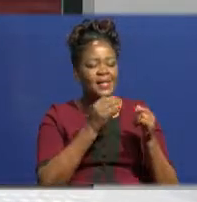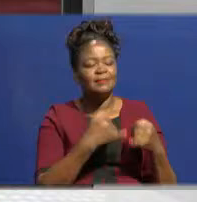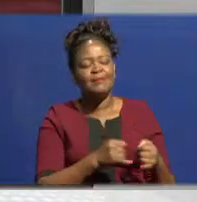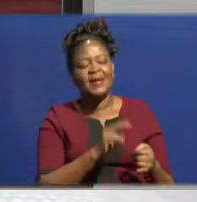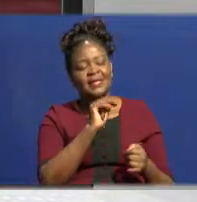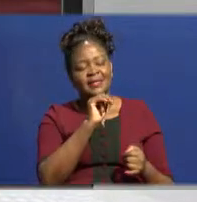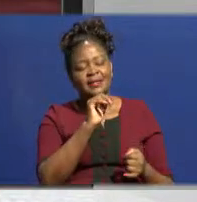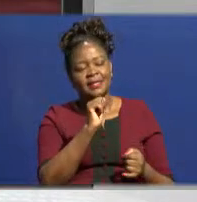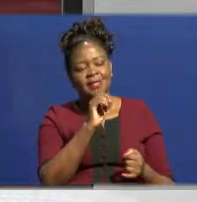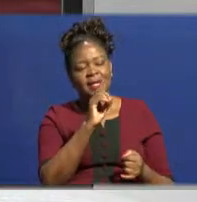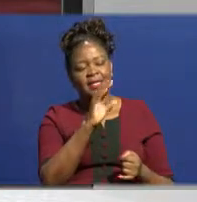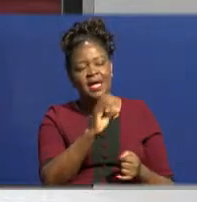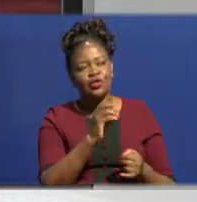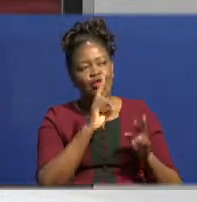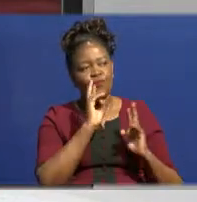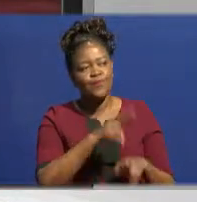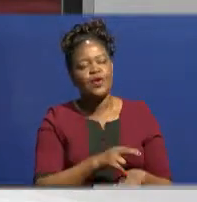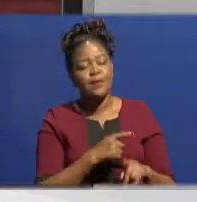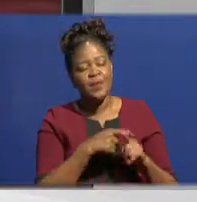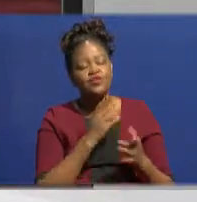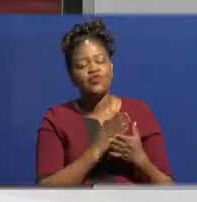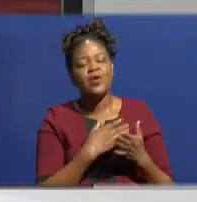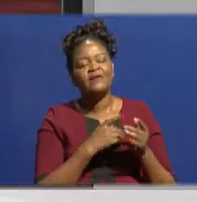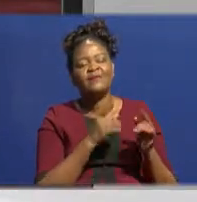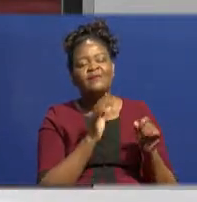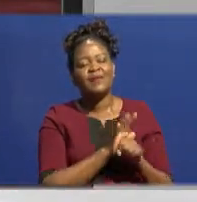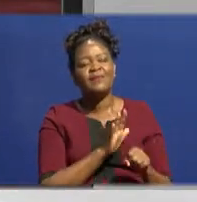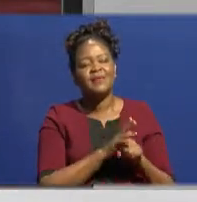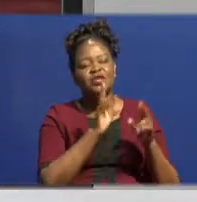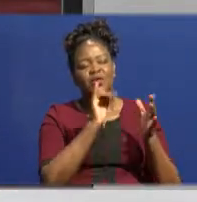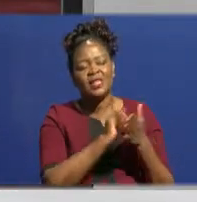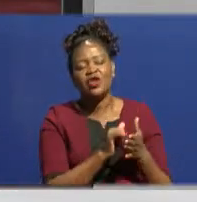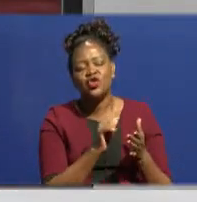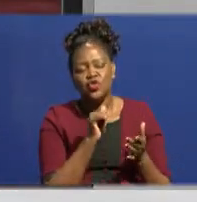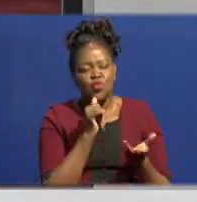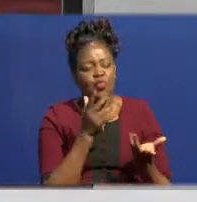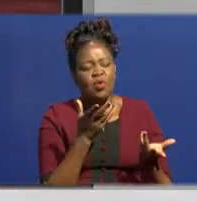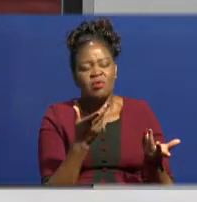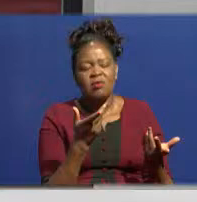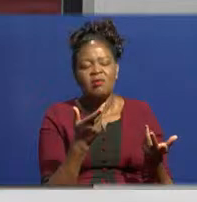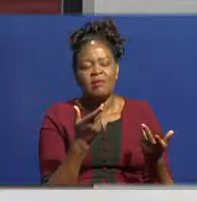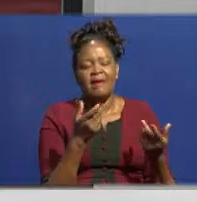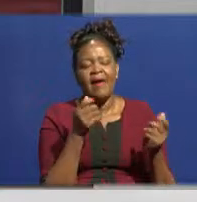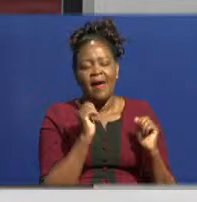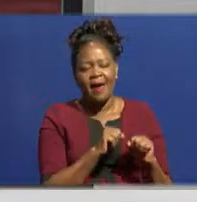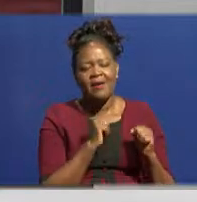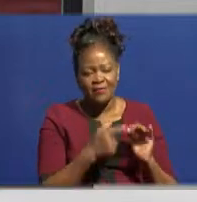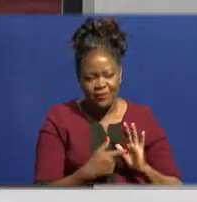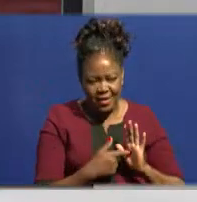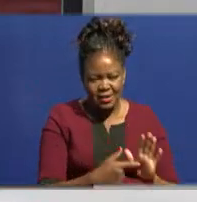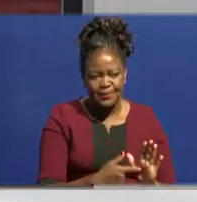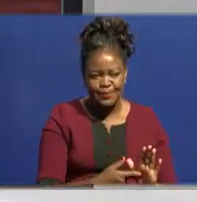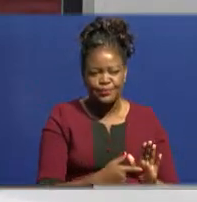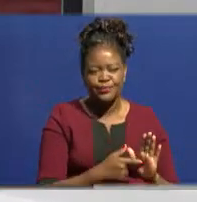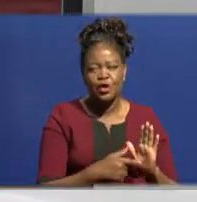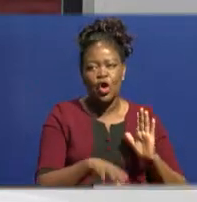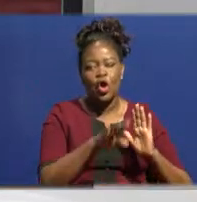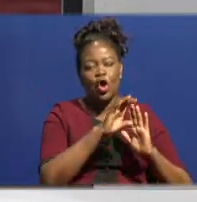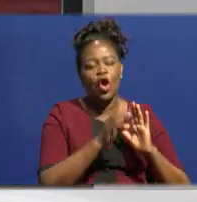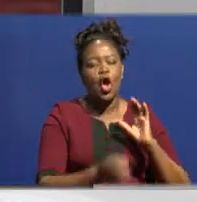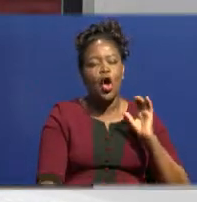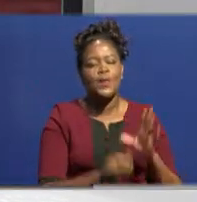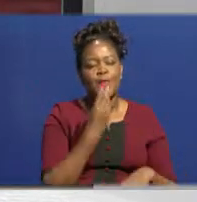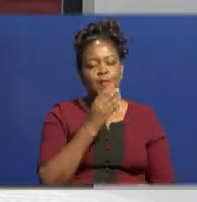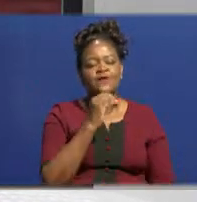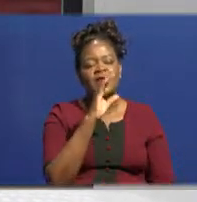despite a number of issues where we haven't met in a common ground. A good example is the constitution of IEBC, which has